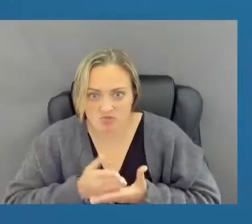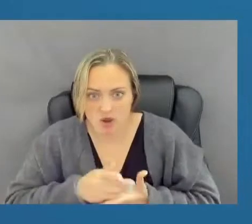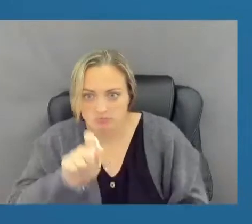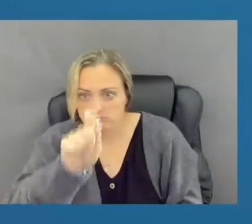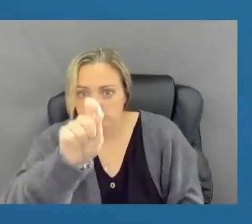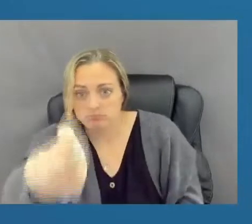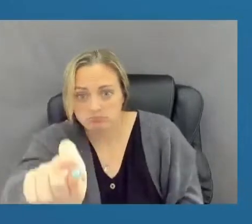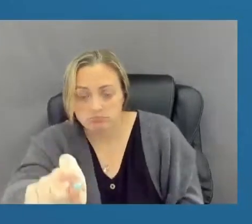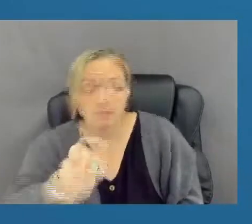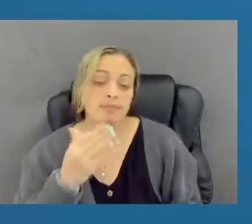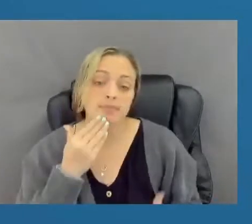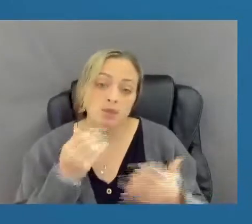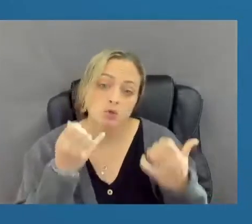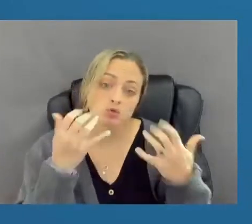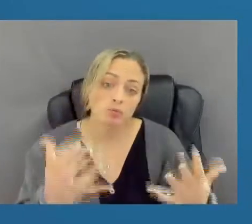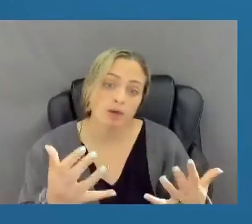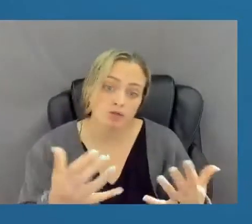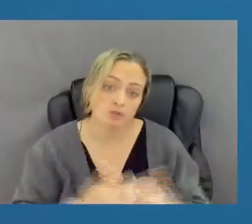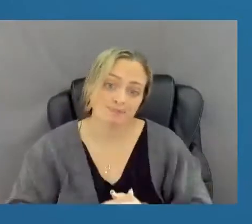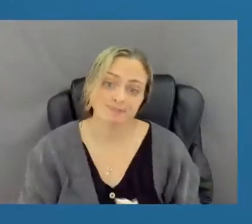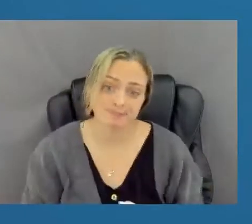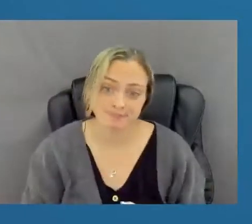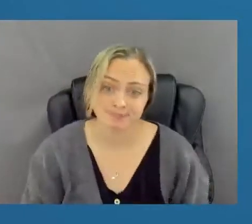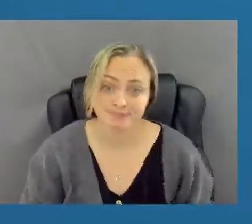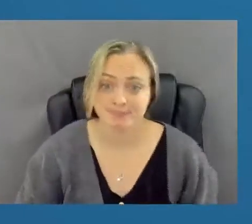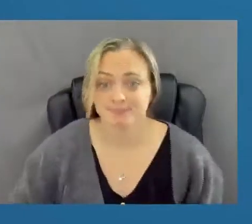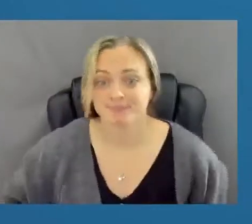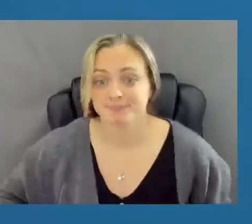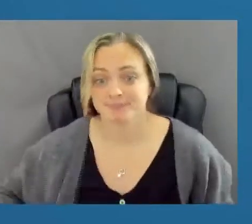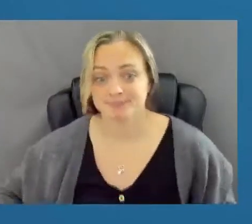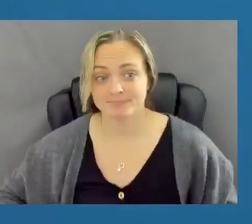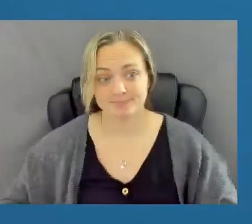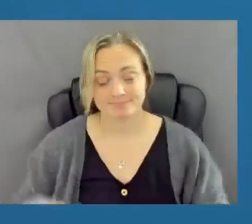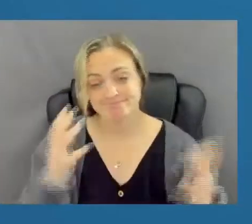and gentlemen, and thank you for this.